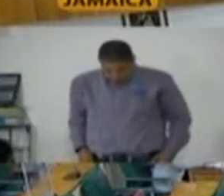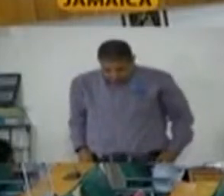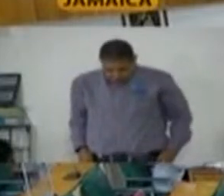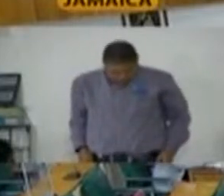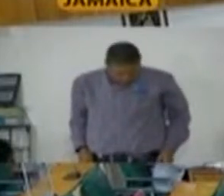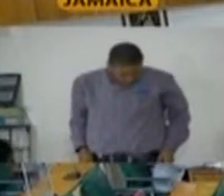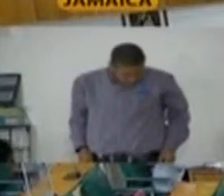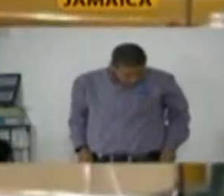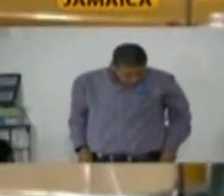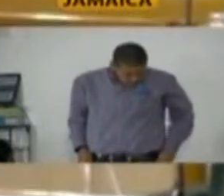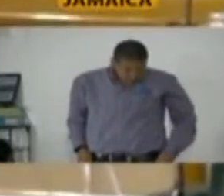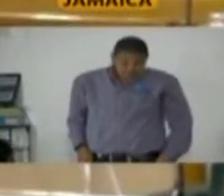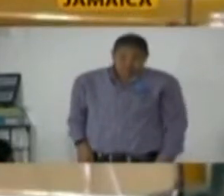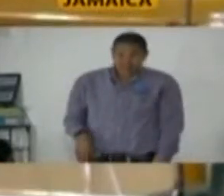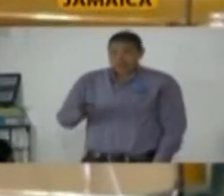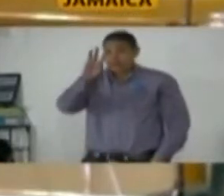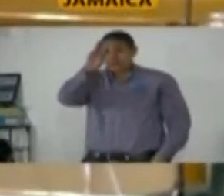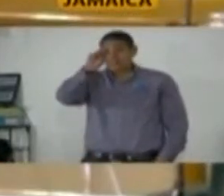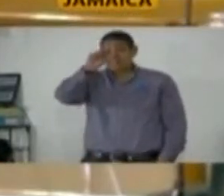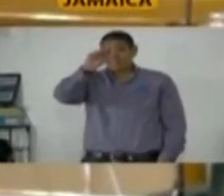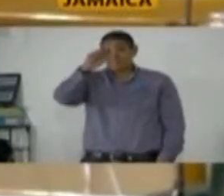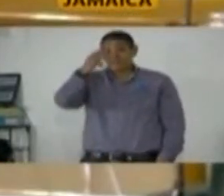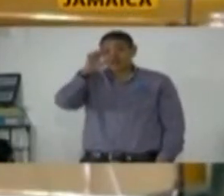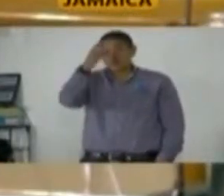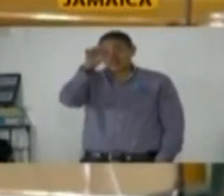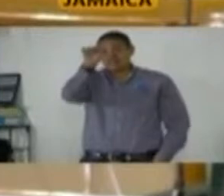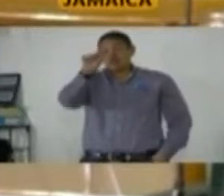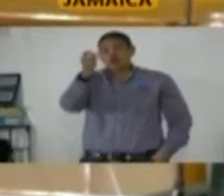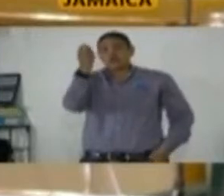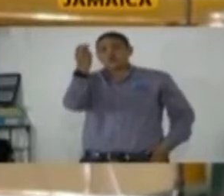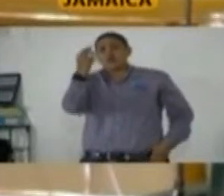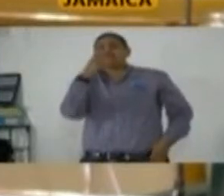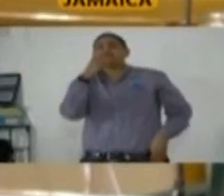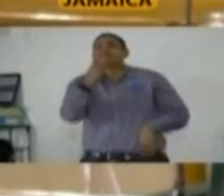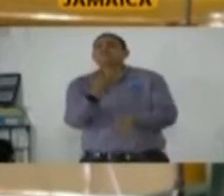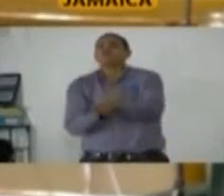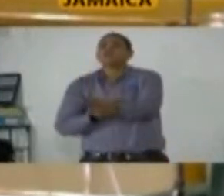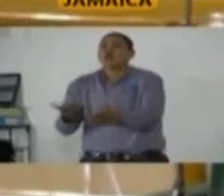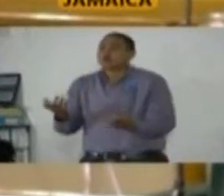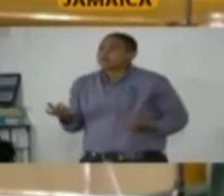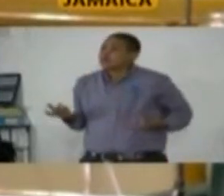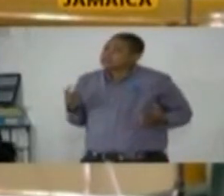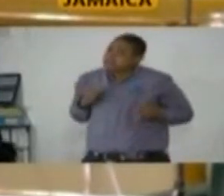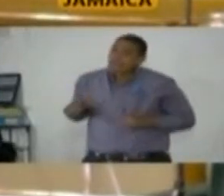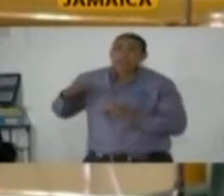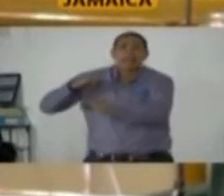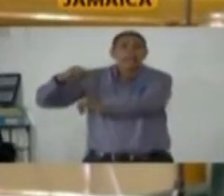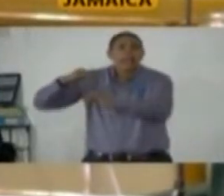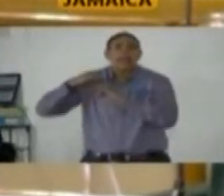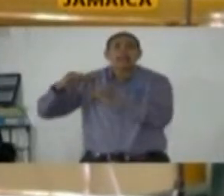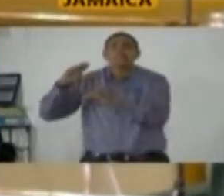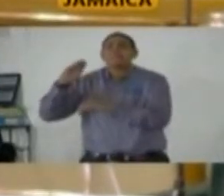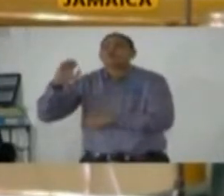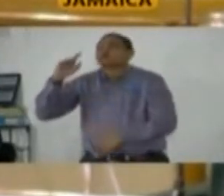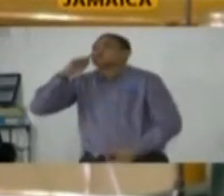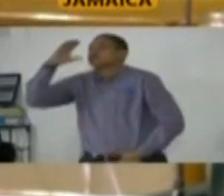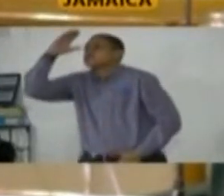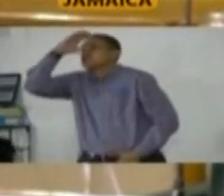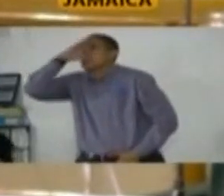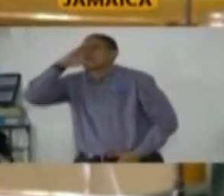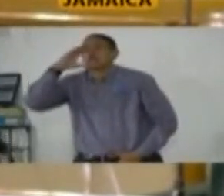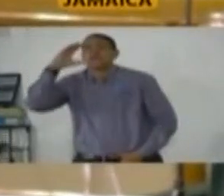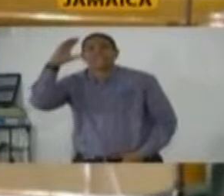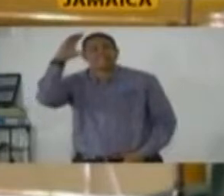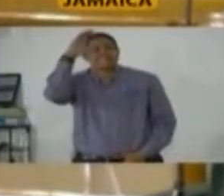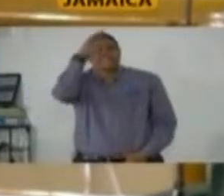18, verse 12, we, the Ministry of Education and Youth, must go to look for even that one